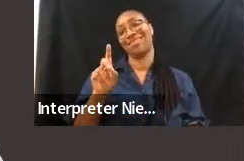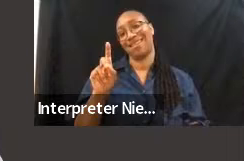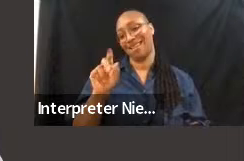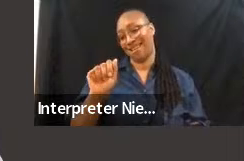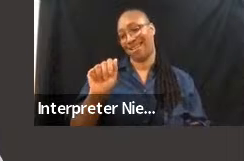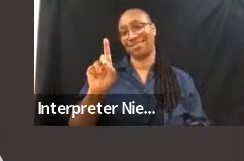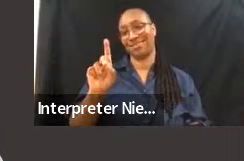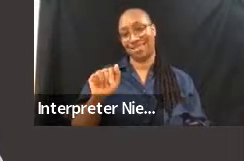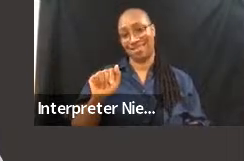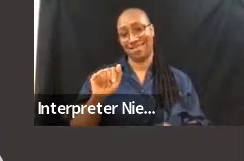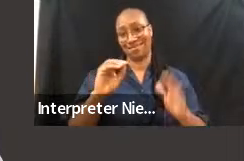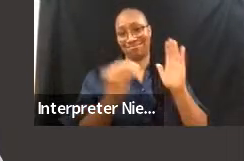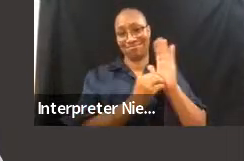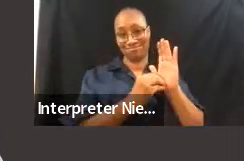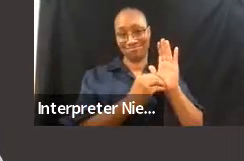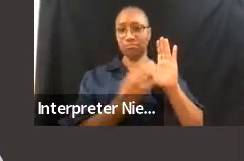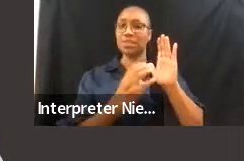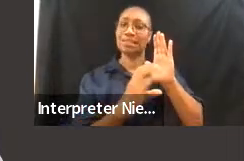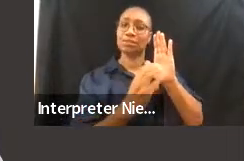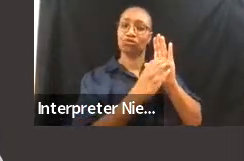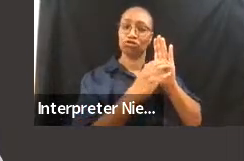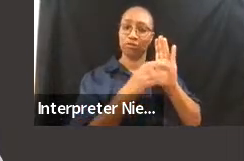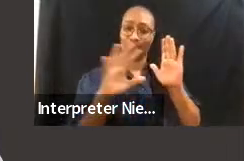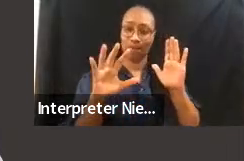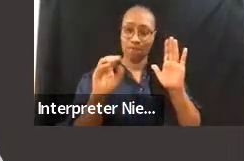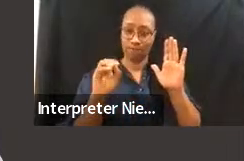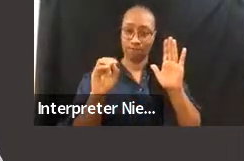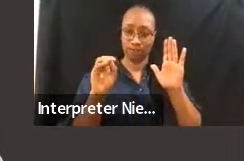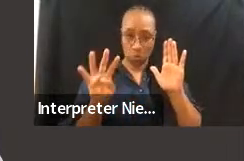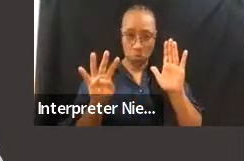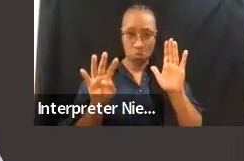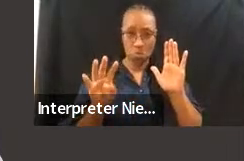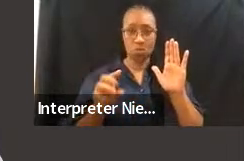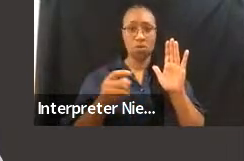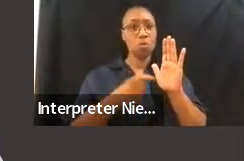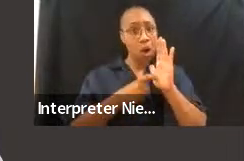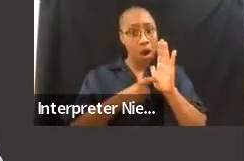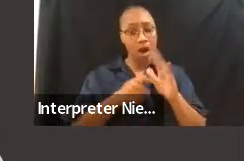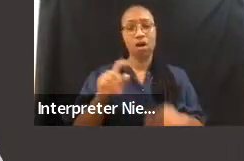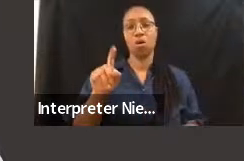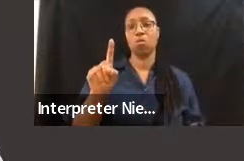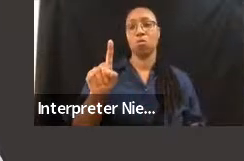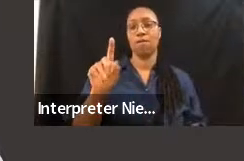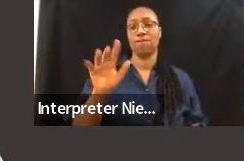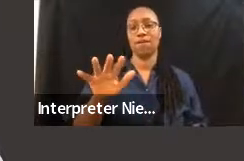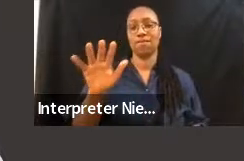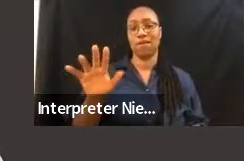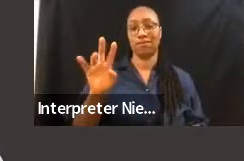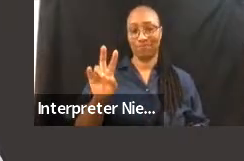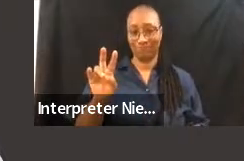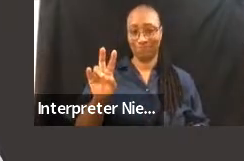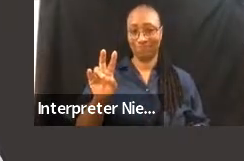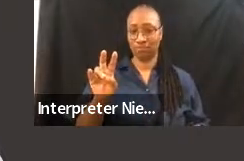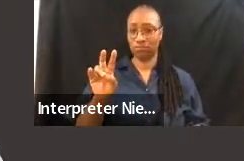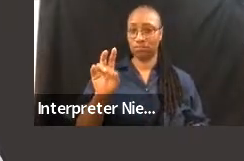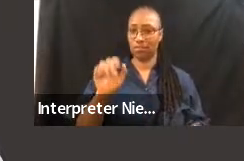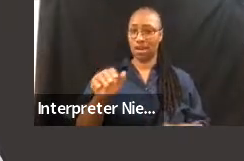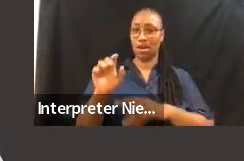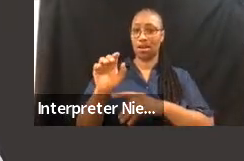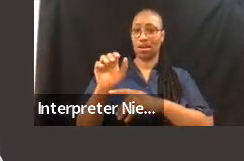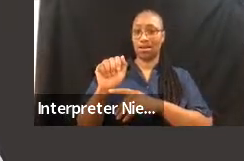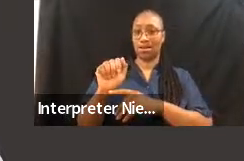Act, and 1557 of the Affordable Care Act, the lack of enforceable MDE standards allows